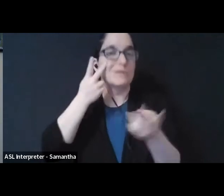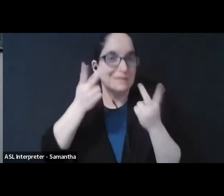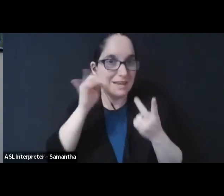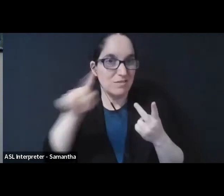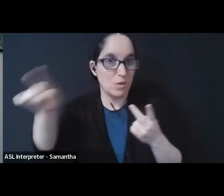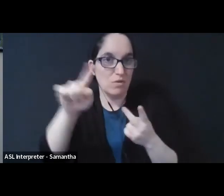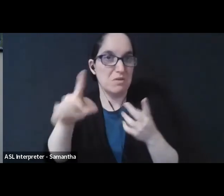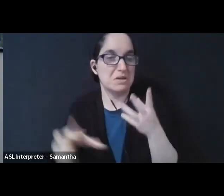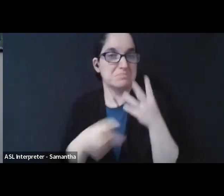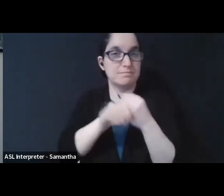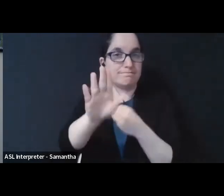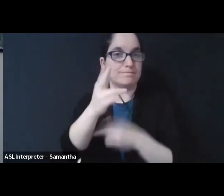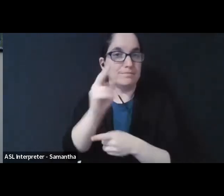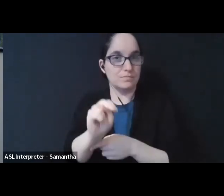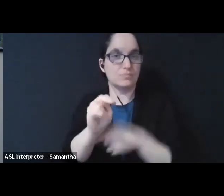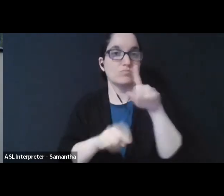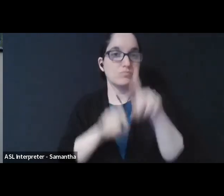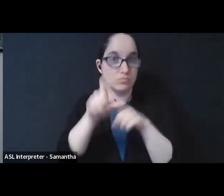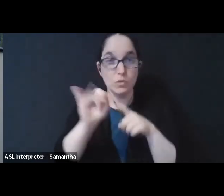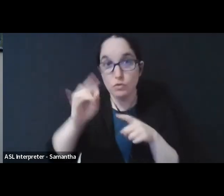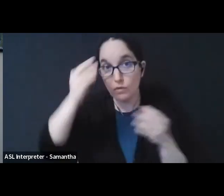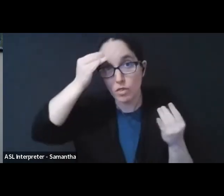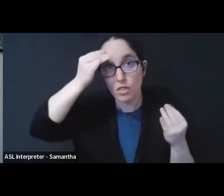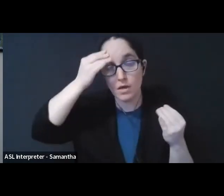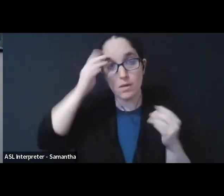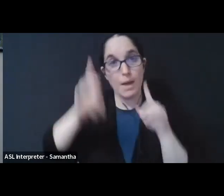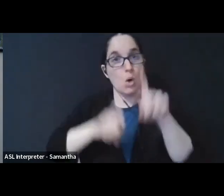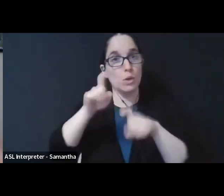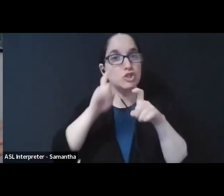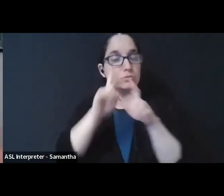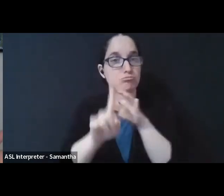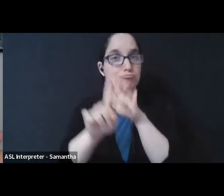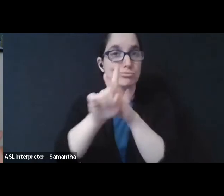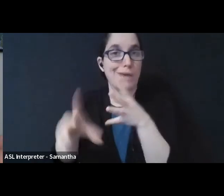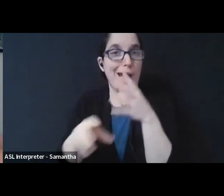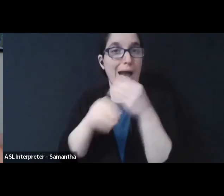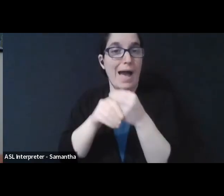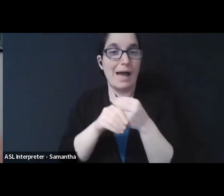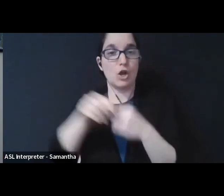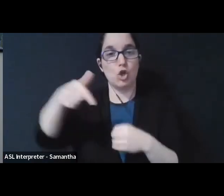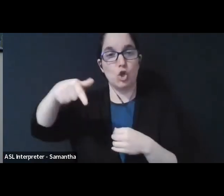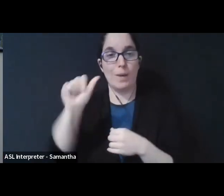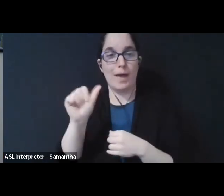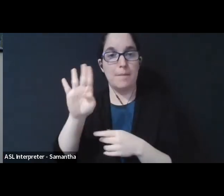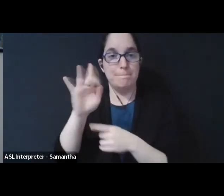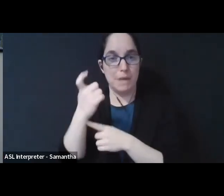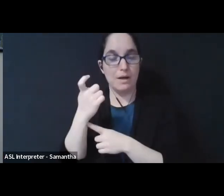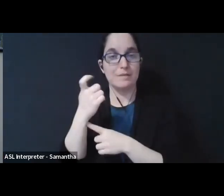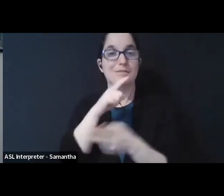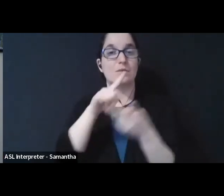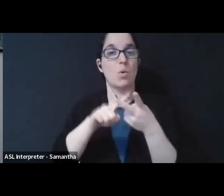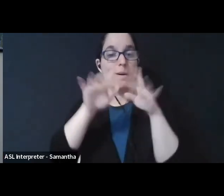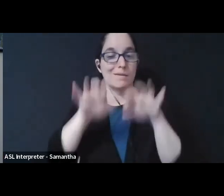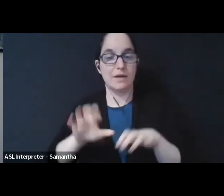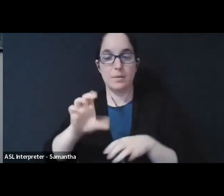as well. So as you think of them, feel free to add your questions in the Q&A box on the screen or in the chat. We will